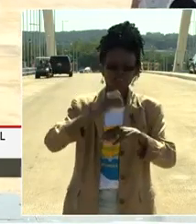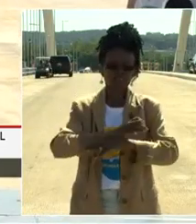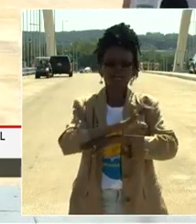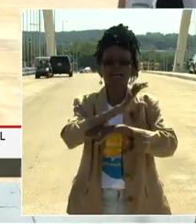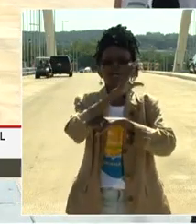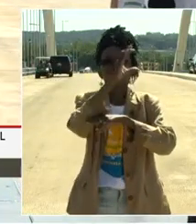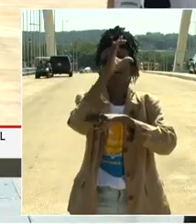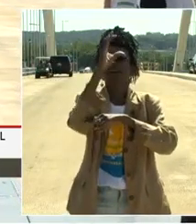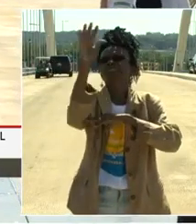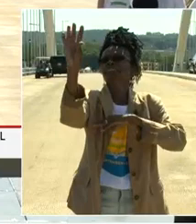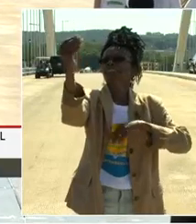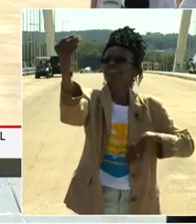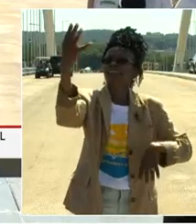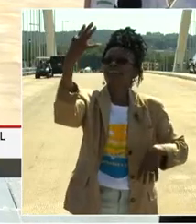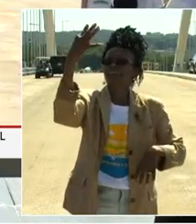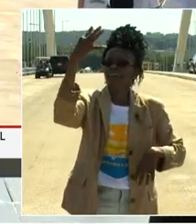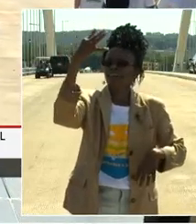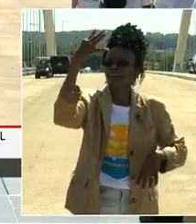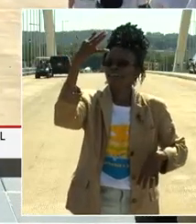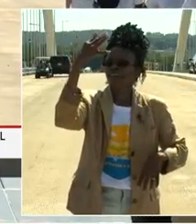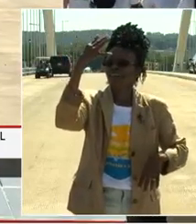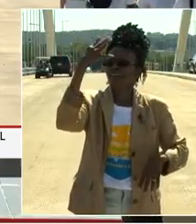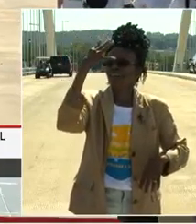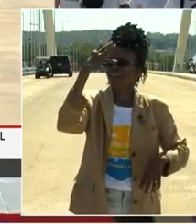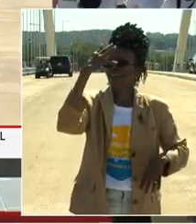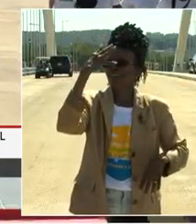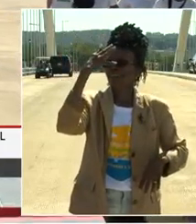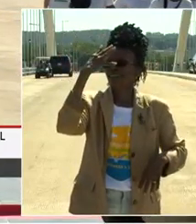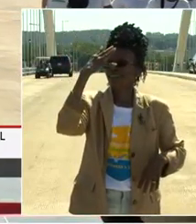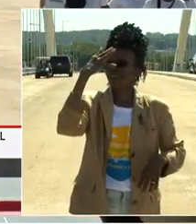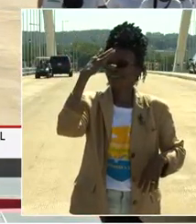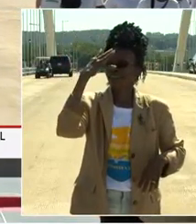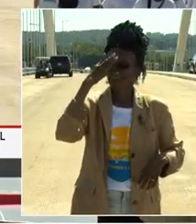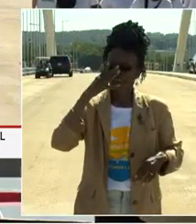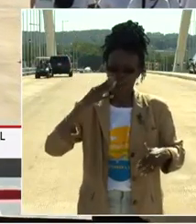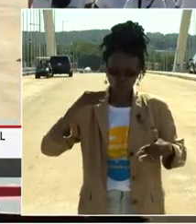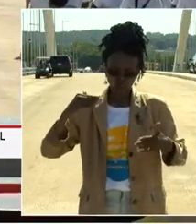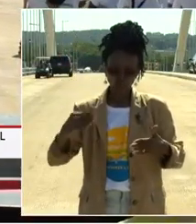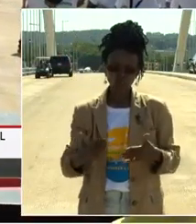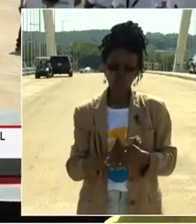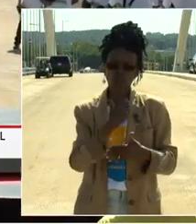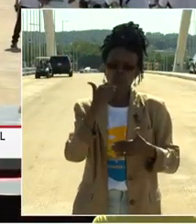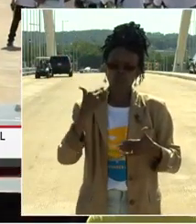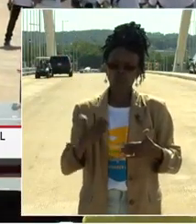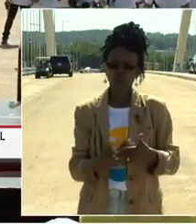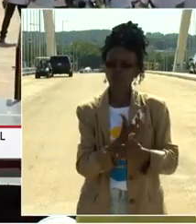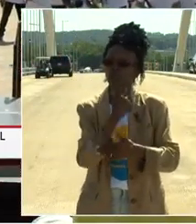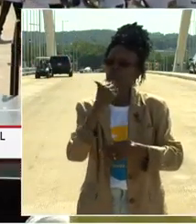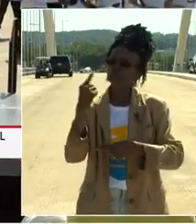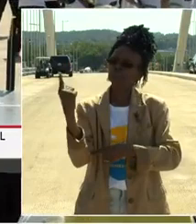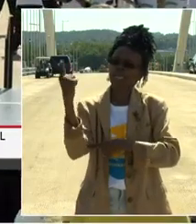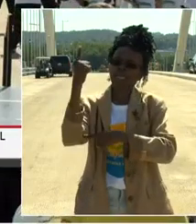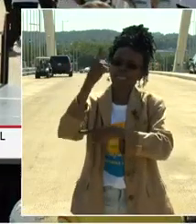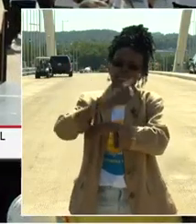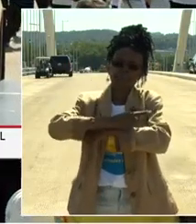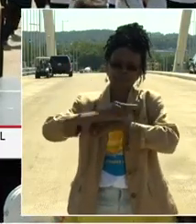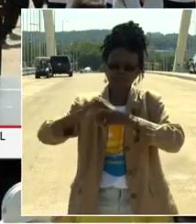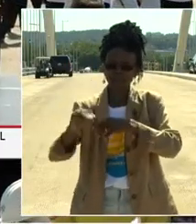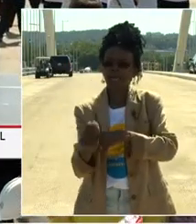rising sun of our new day